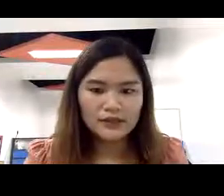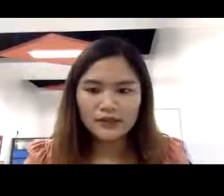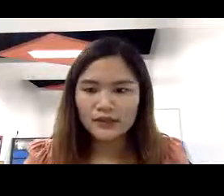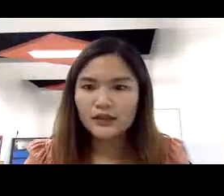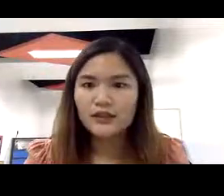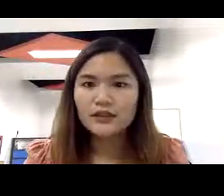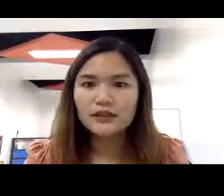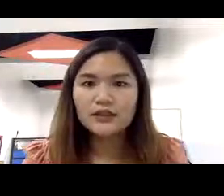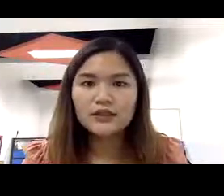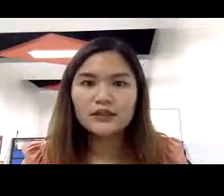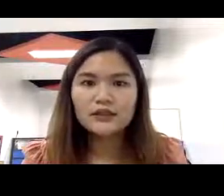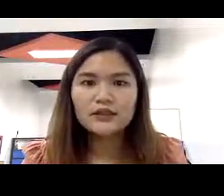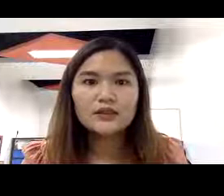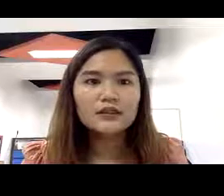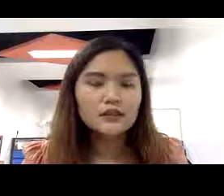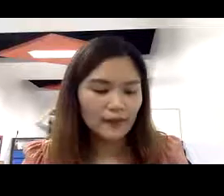5596676.